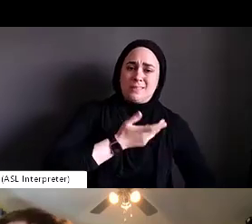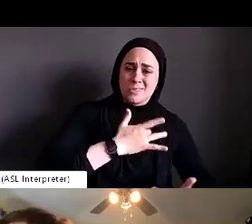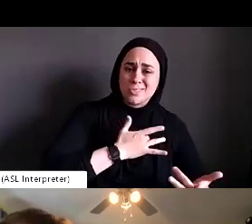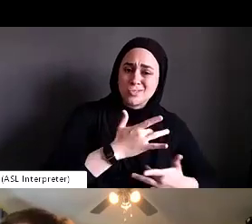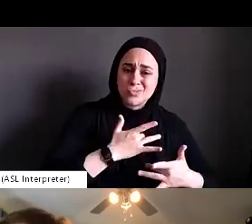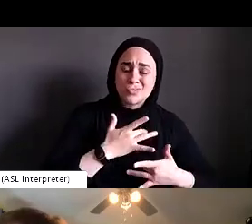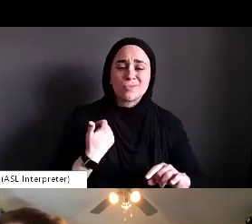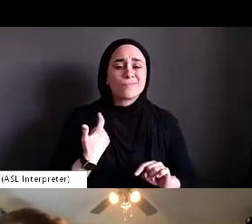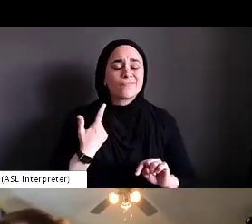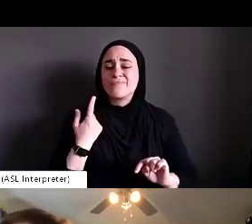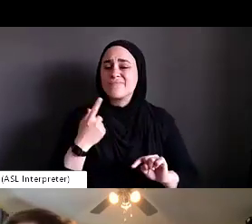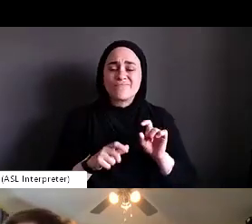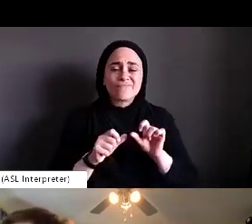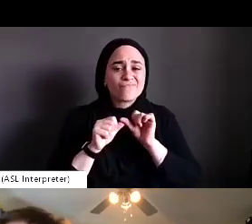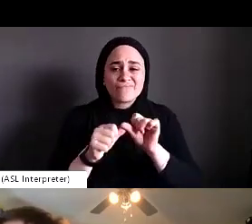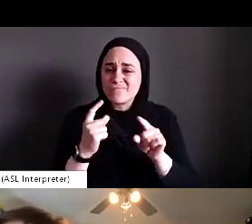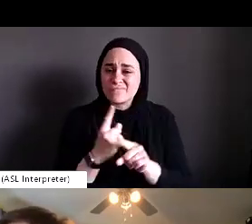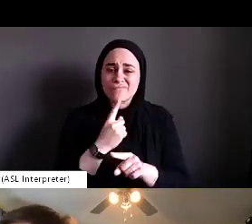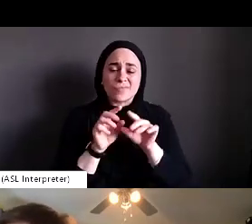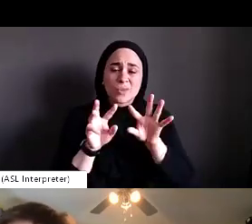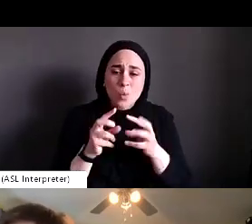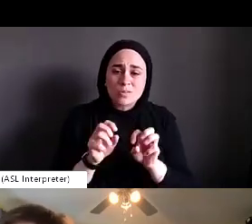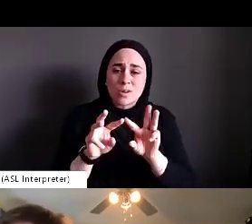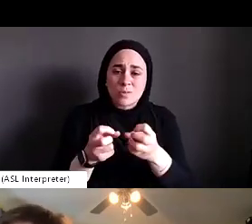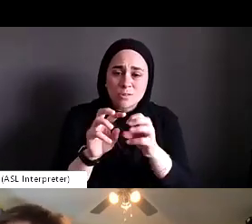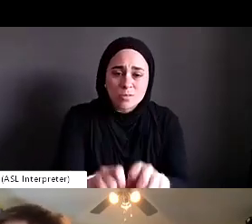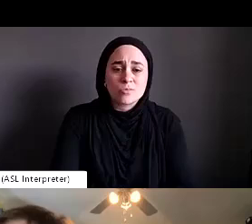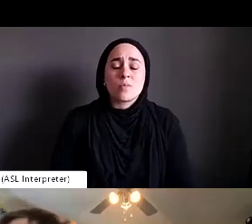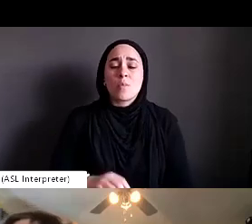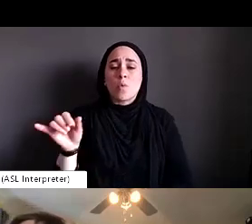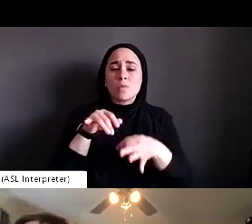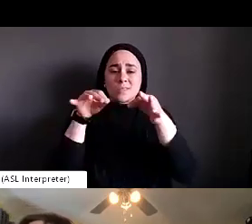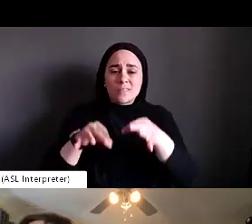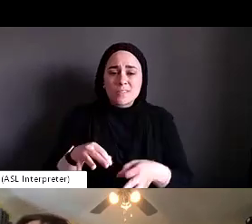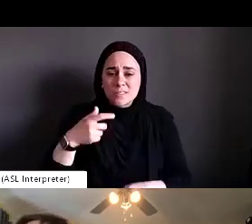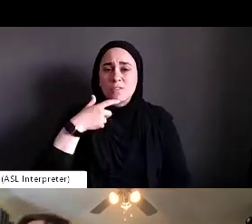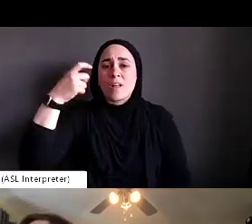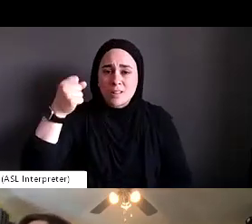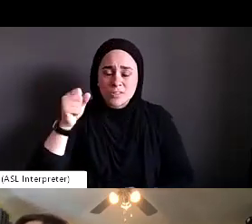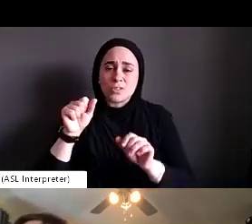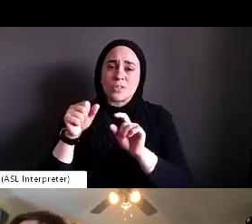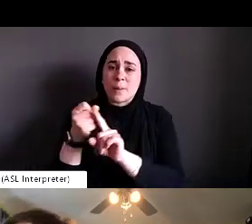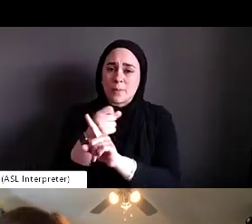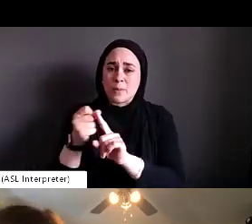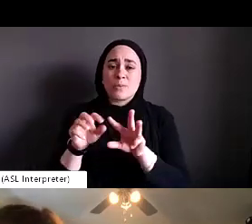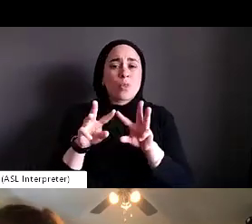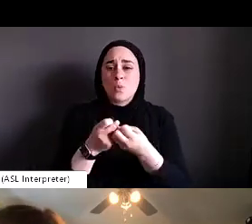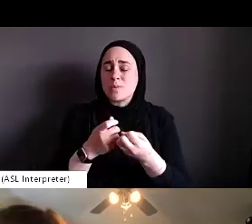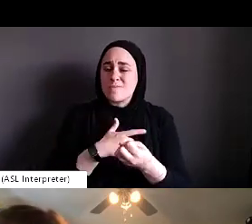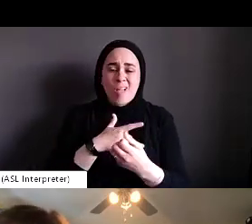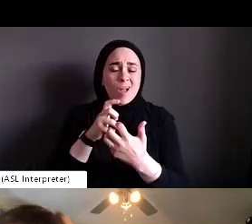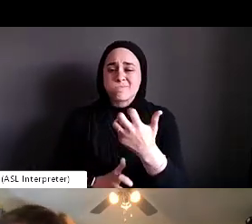regularly do workshops in the communities, as well as the definitions of elder abuse and the workshop itself, did not meet their